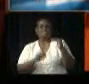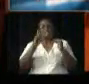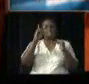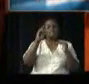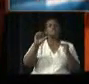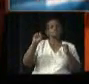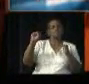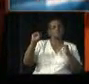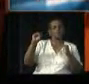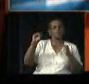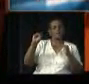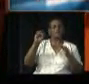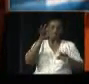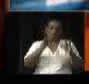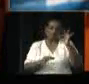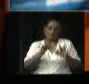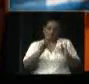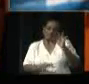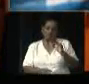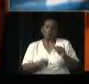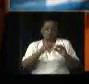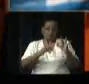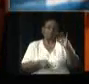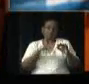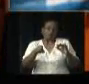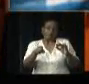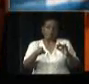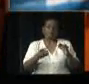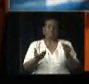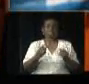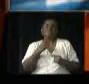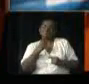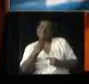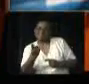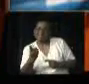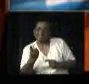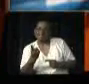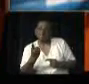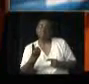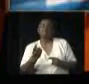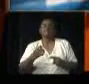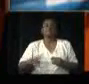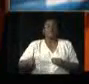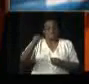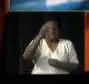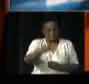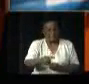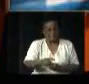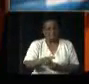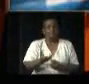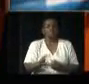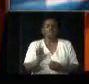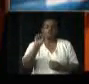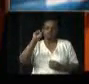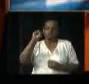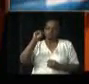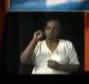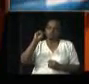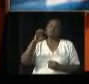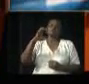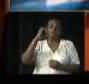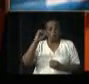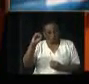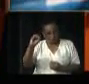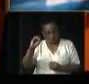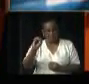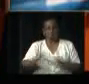quality. Dinesh Seuratan, magistrate at the registry of the district courts, shared this with